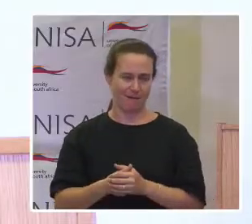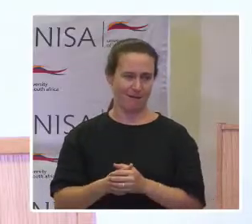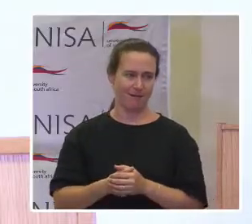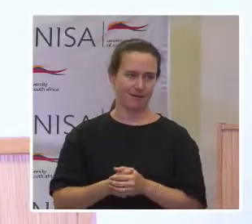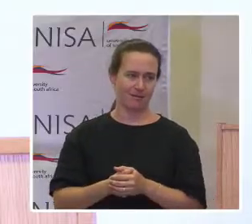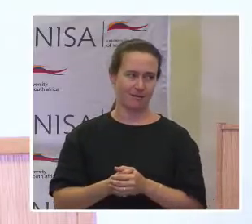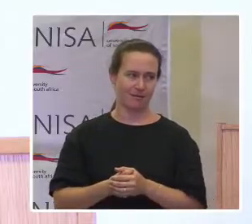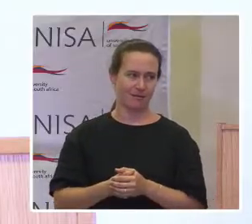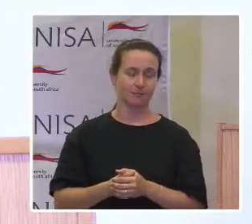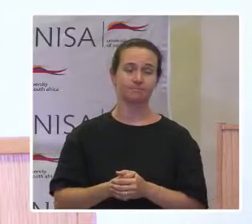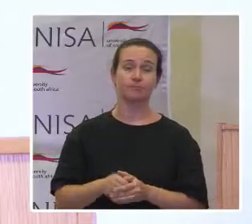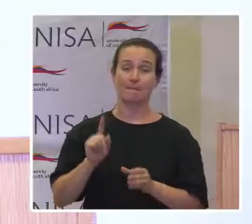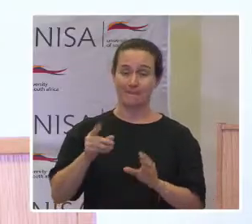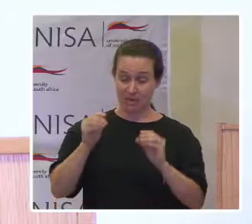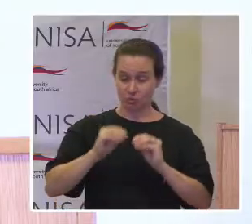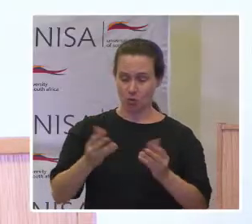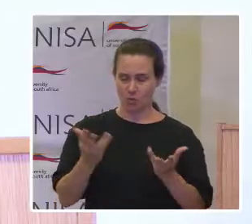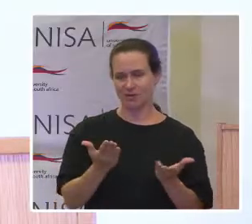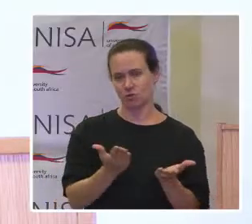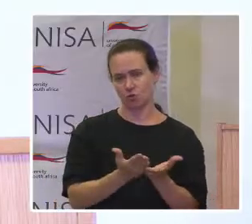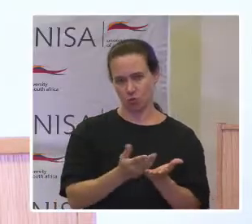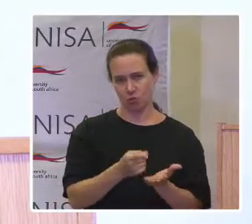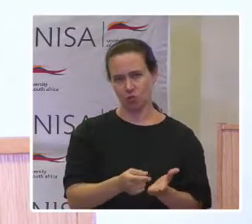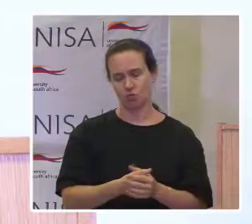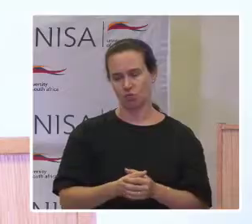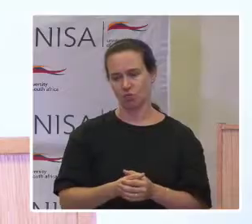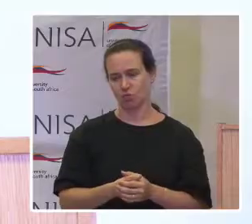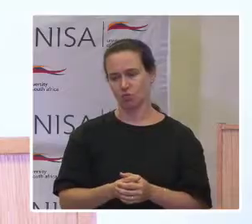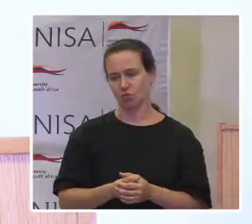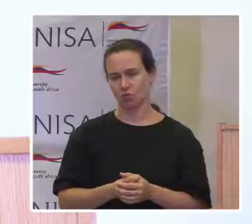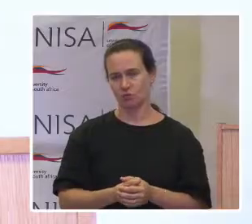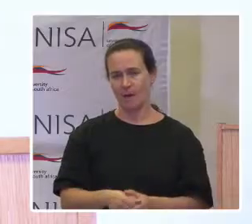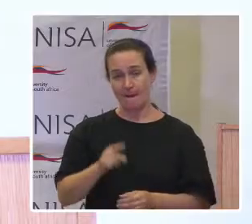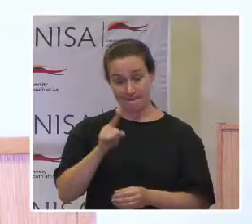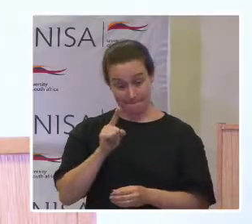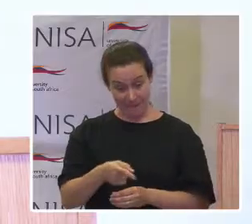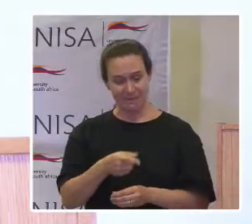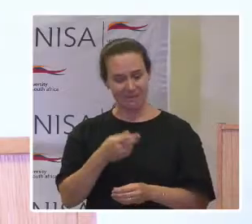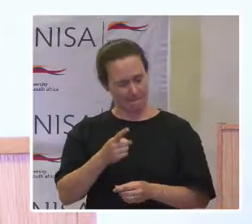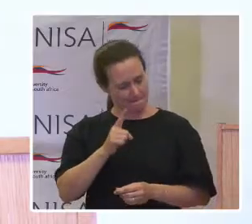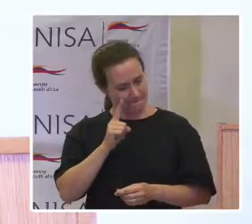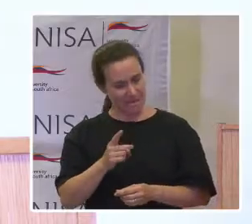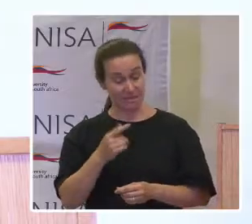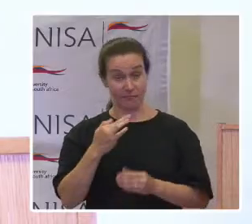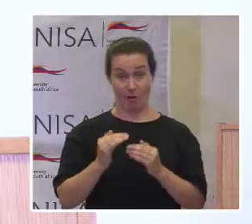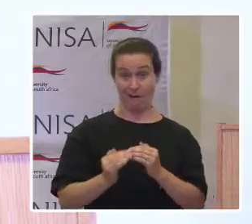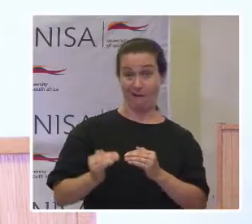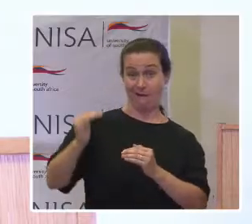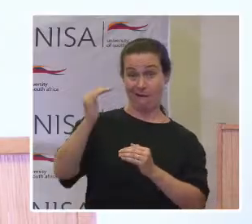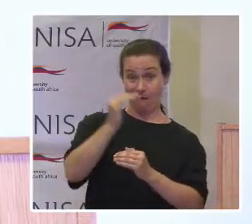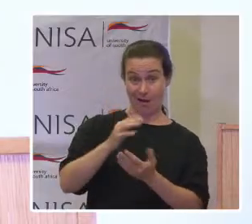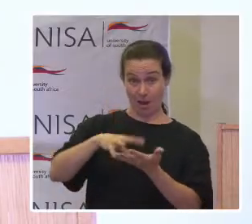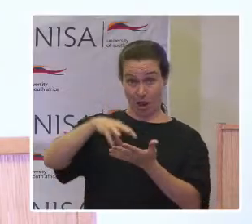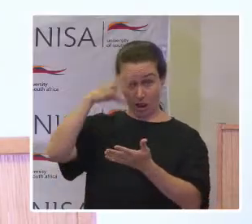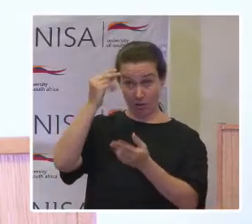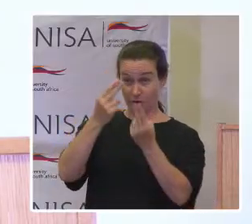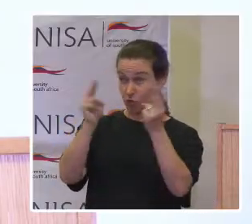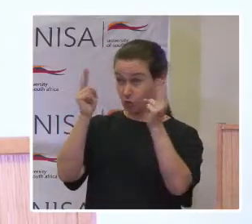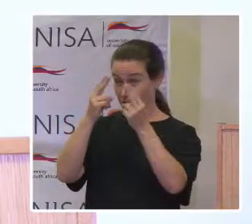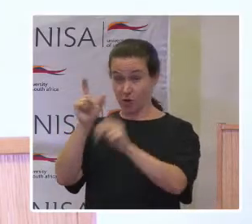should be taught at schools. It should be compulsory at higher learning